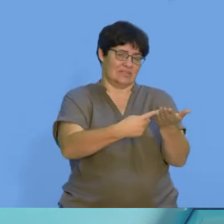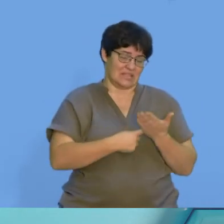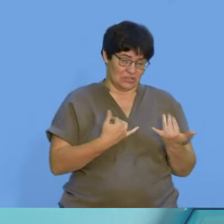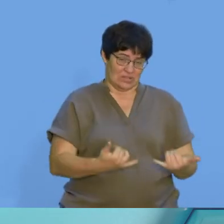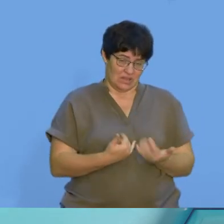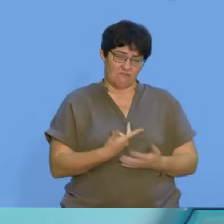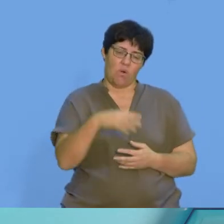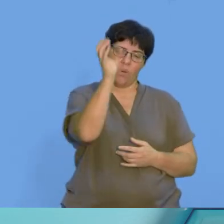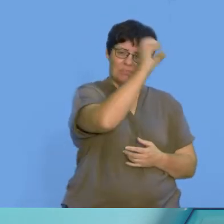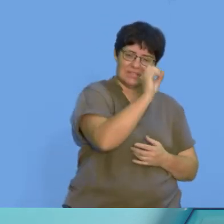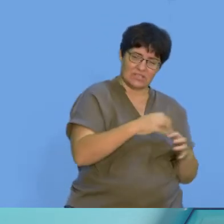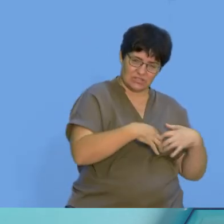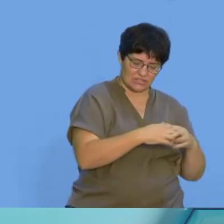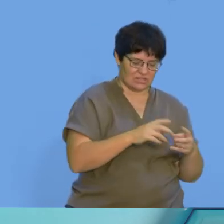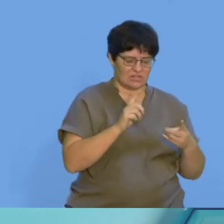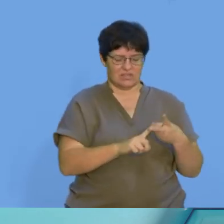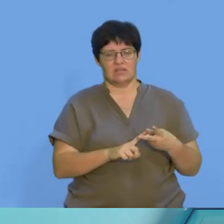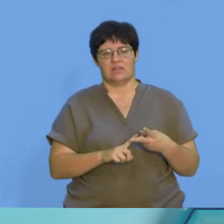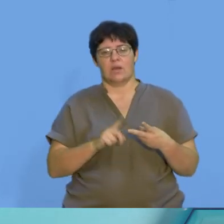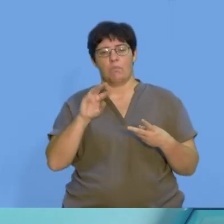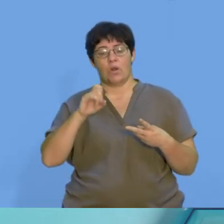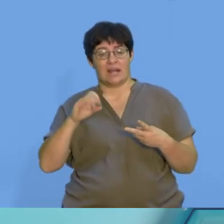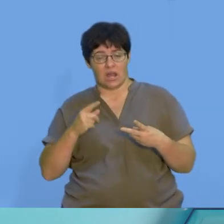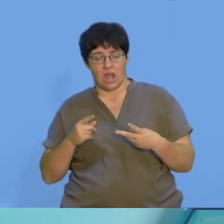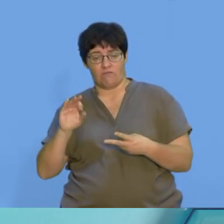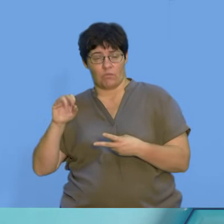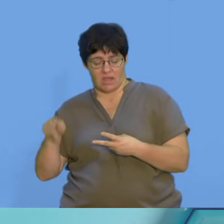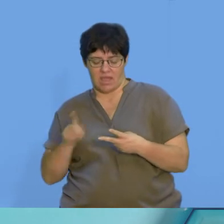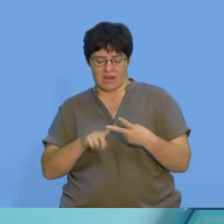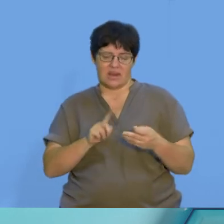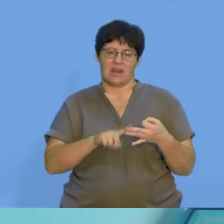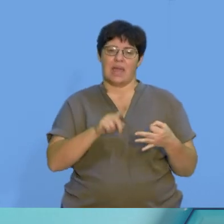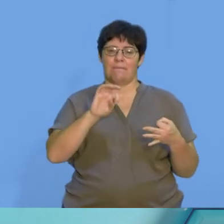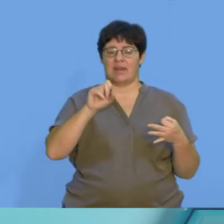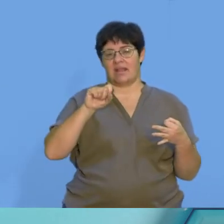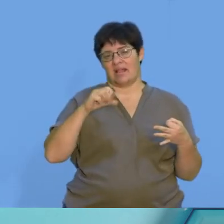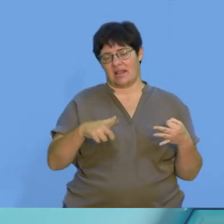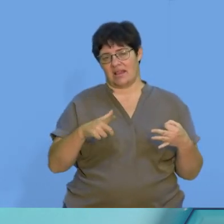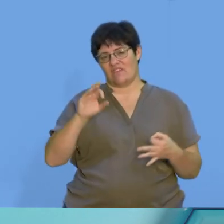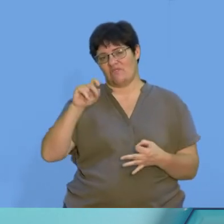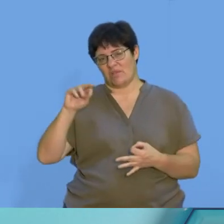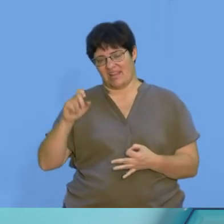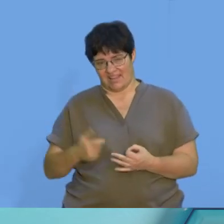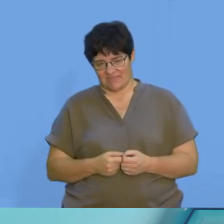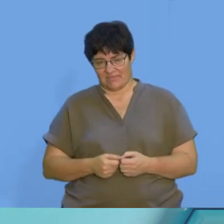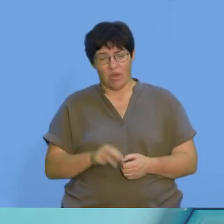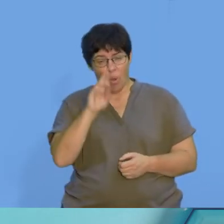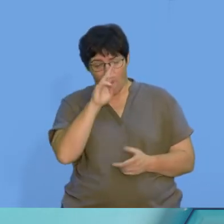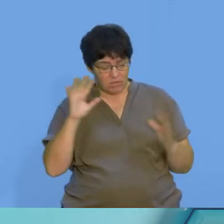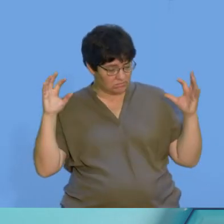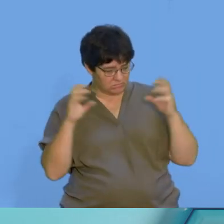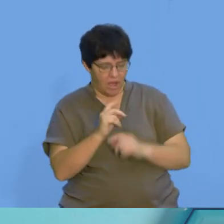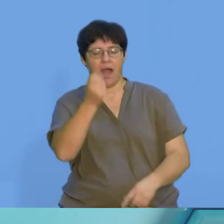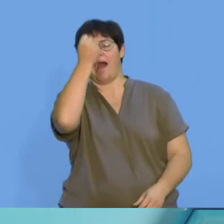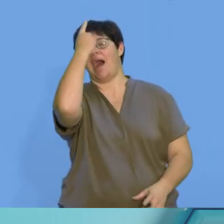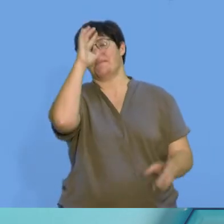we managed to discuss in terms of percentage composition, molecular formula, as well as empirical formula. I certainly hope that makes